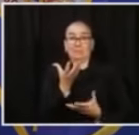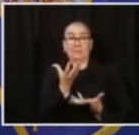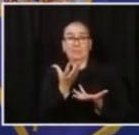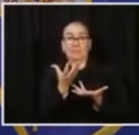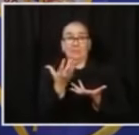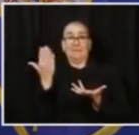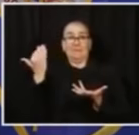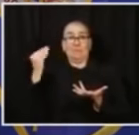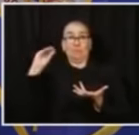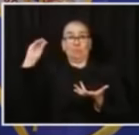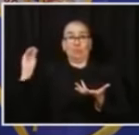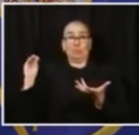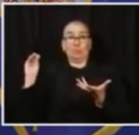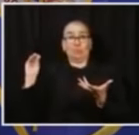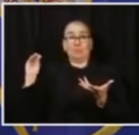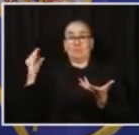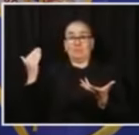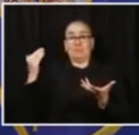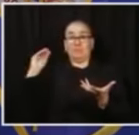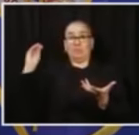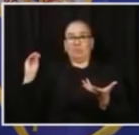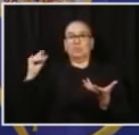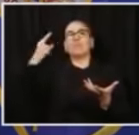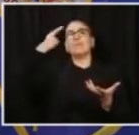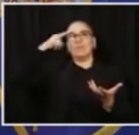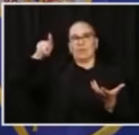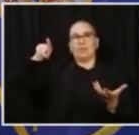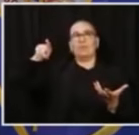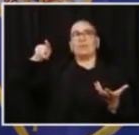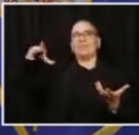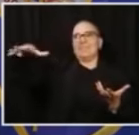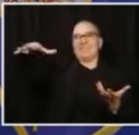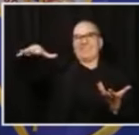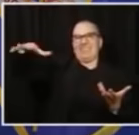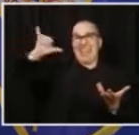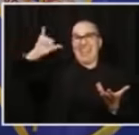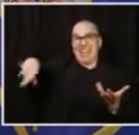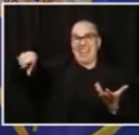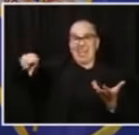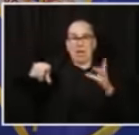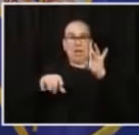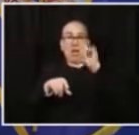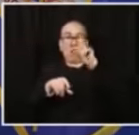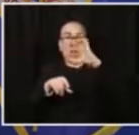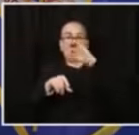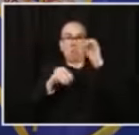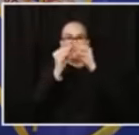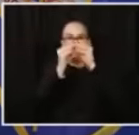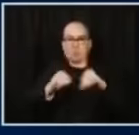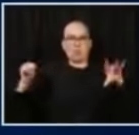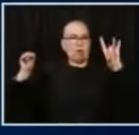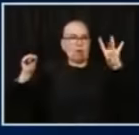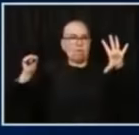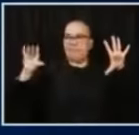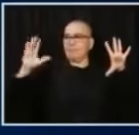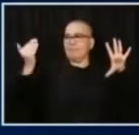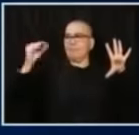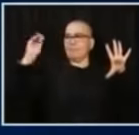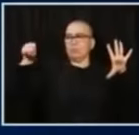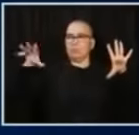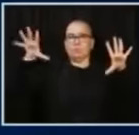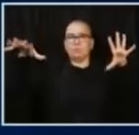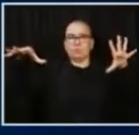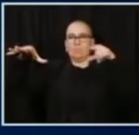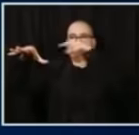vaccine based on social vulnerability. Whoops. And so what you can see here is that it makes